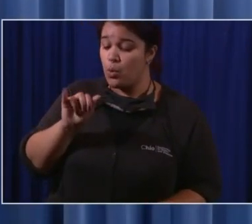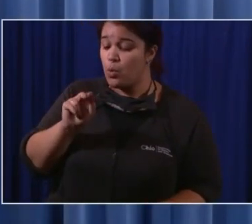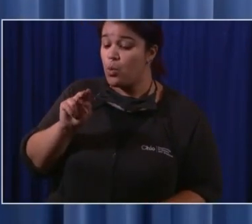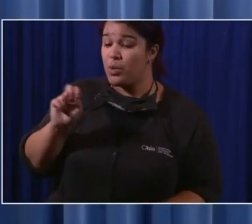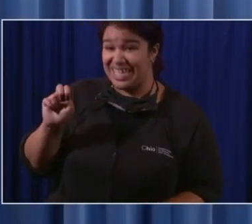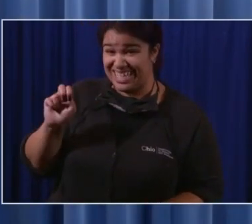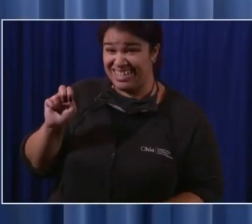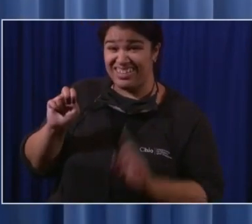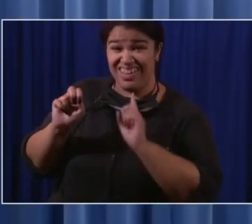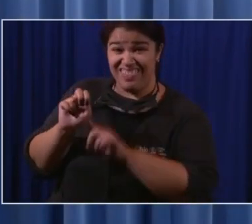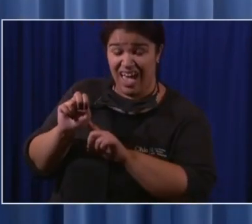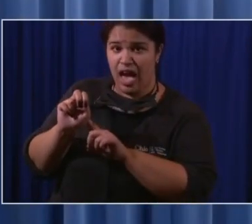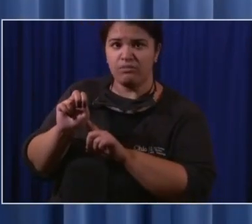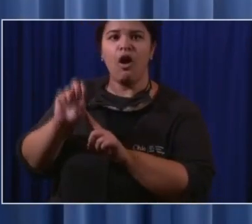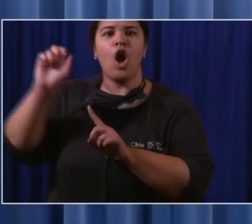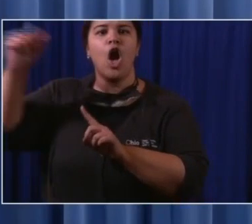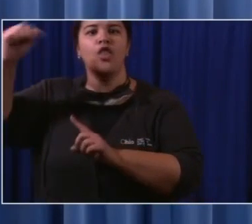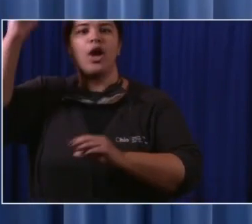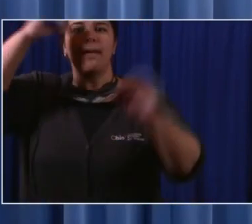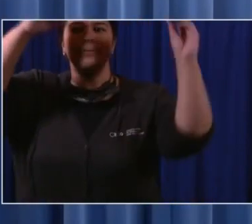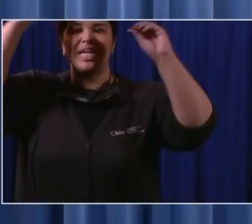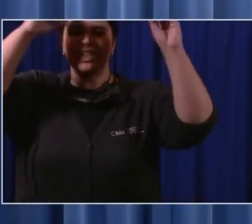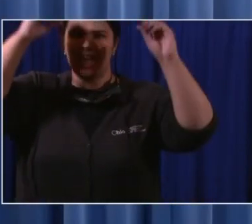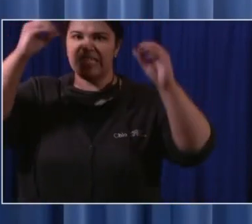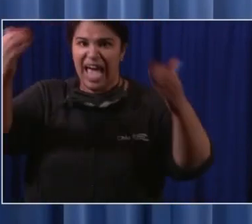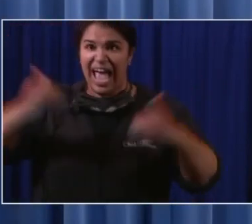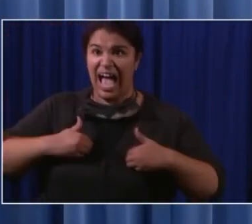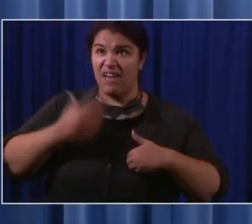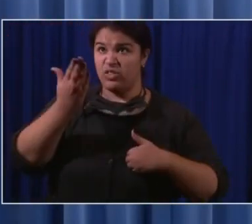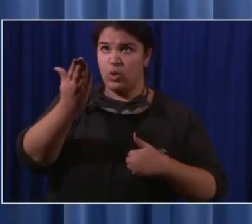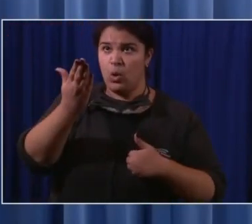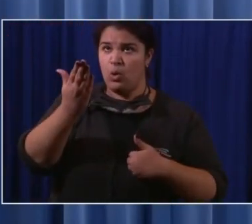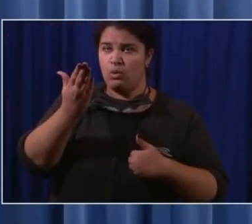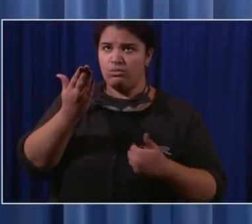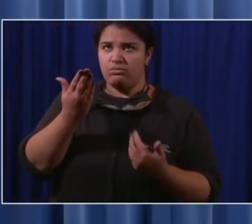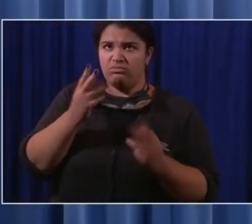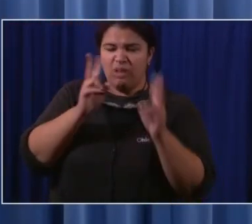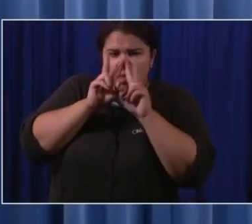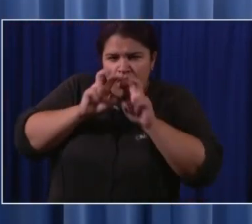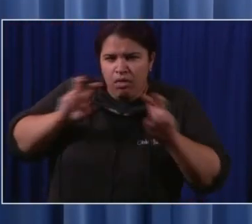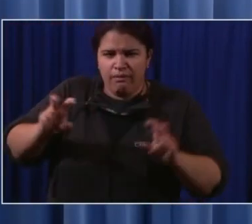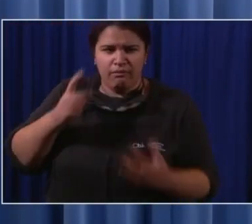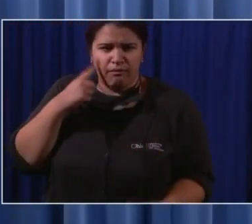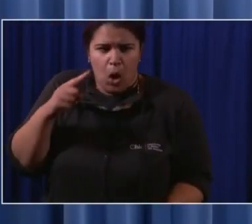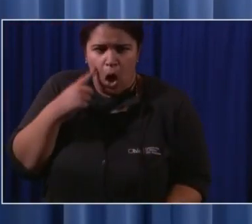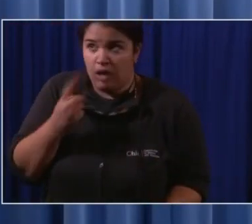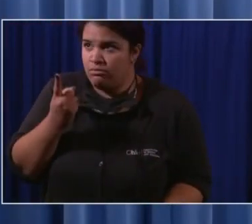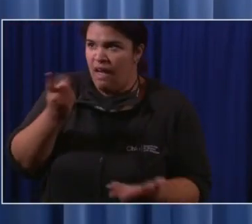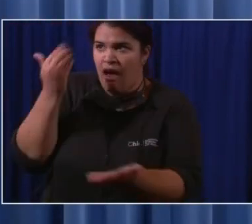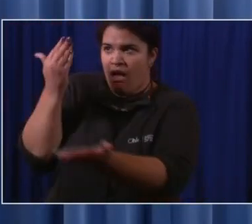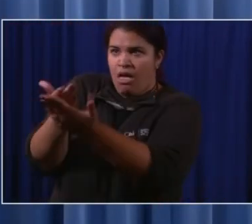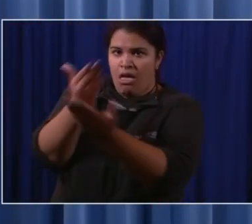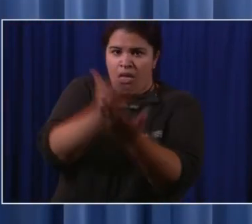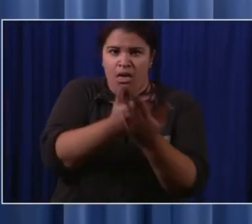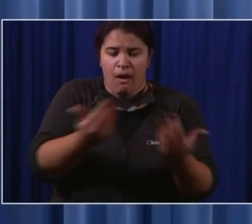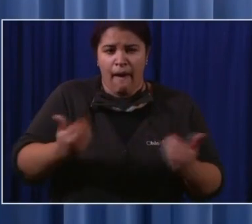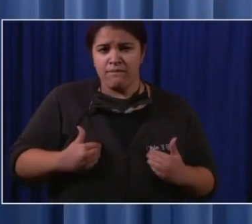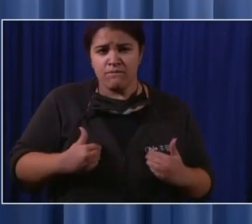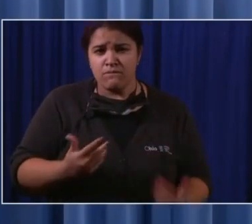Well, Andrew, I'm not, first of all, I'm not a doctor. I'm not a scientist.